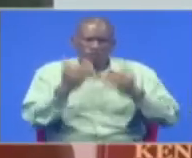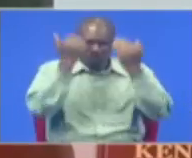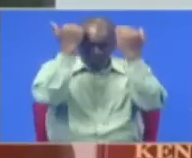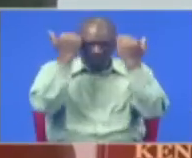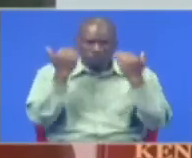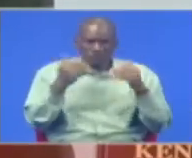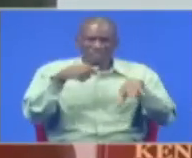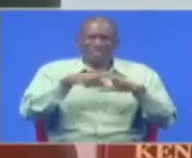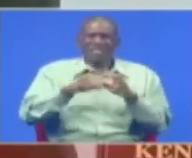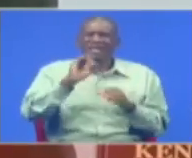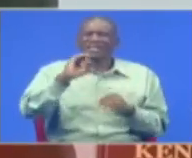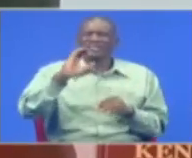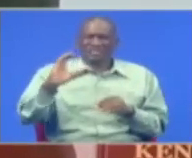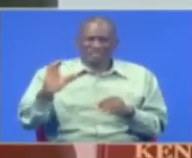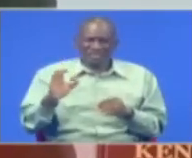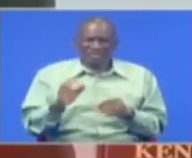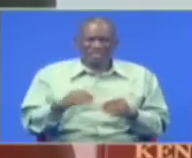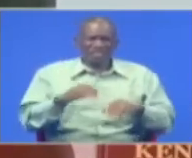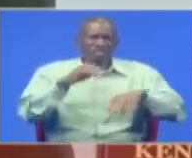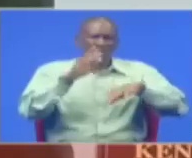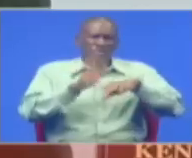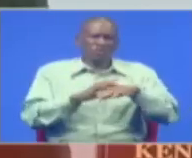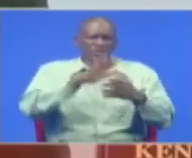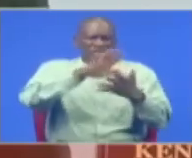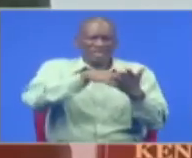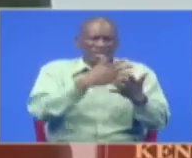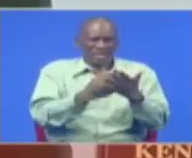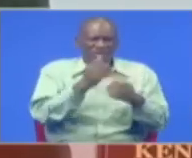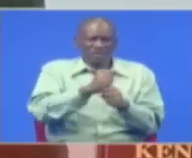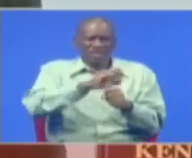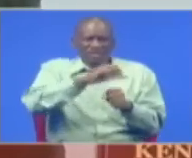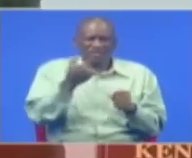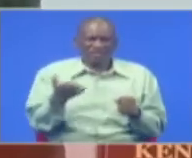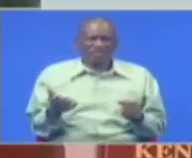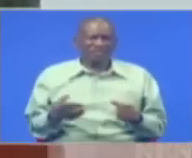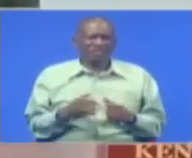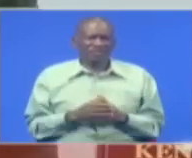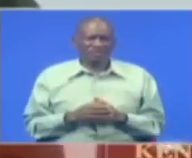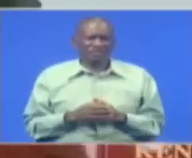Hague. Beautiful, networked, and so on.